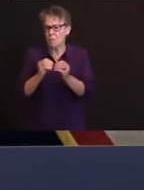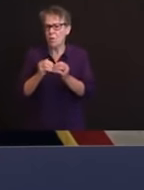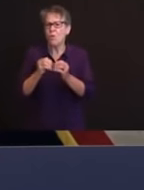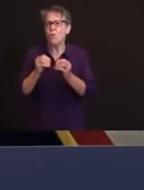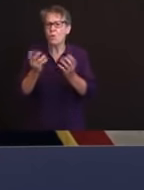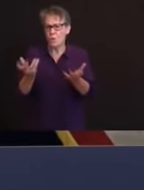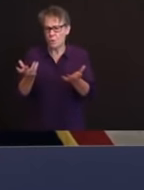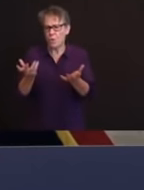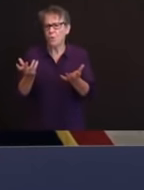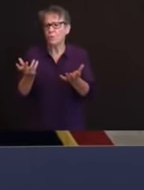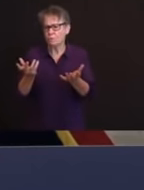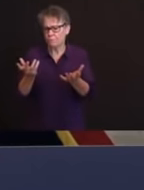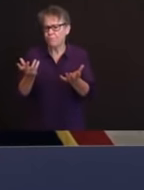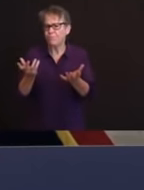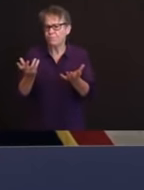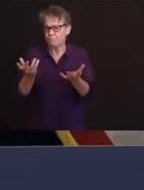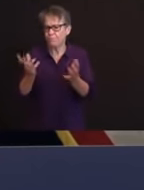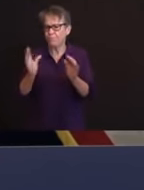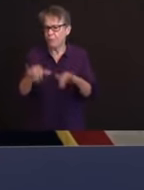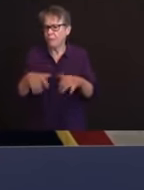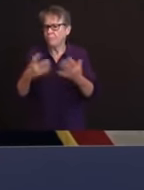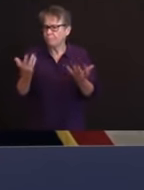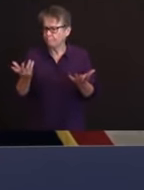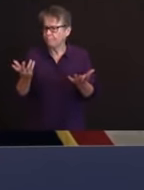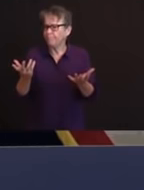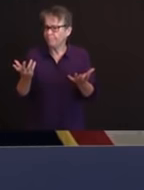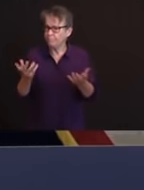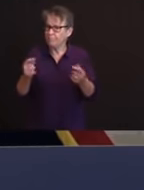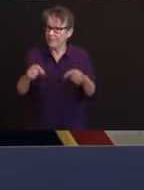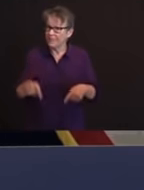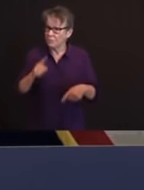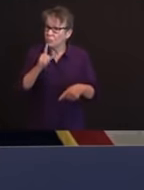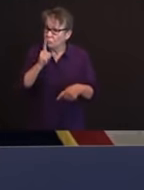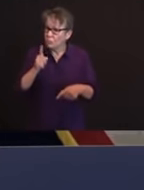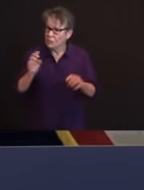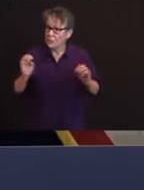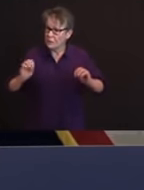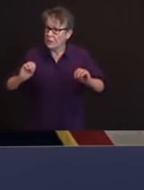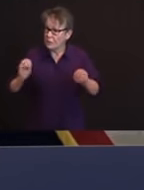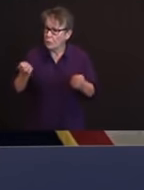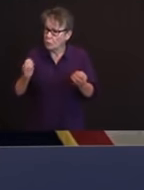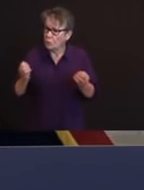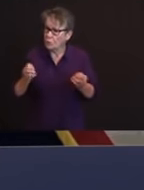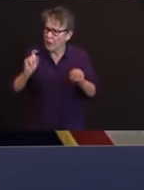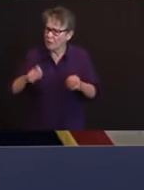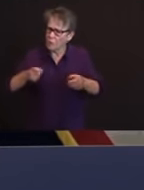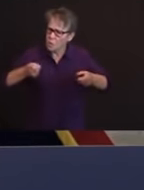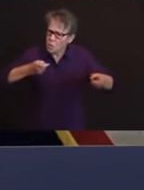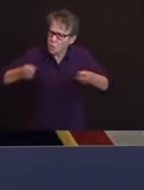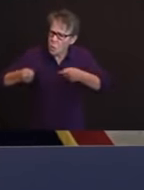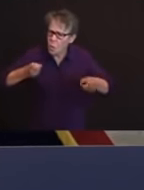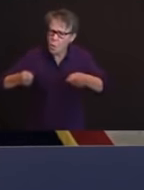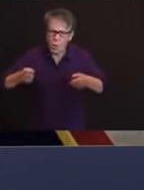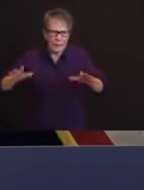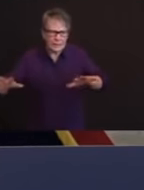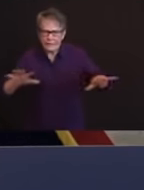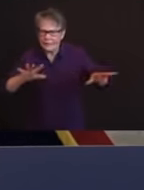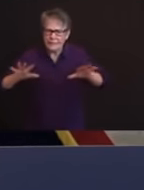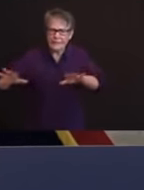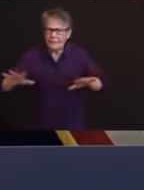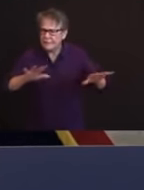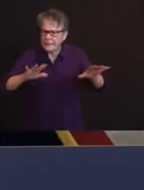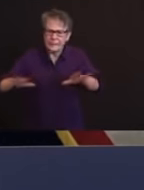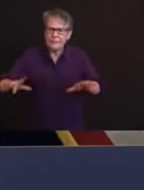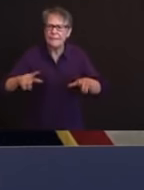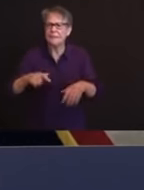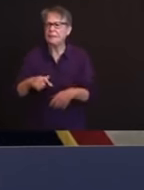can get to work to get this crisis under control, to get the communities the relief they need, the relief that